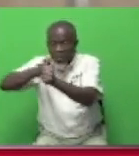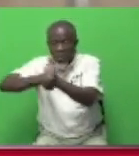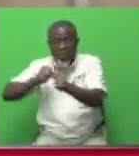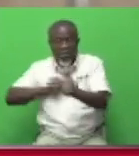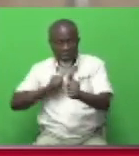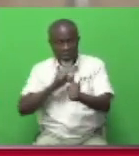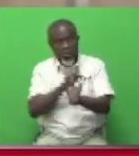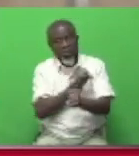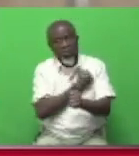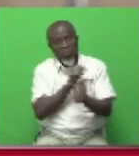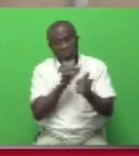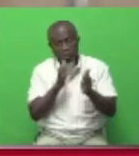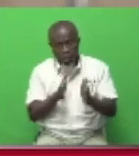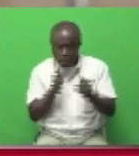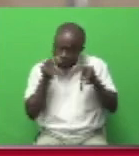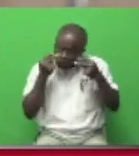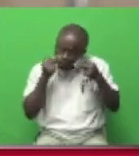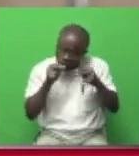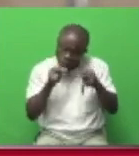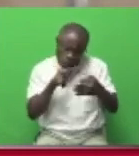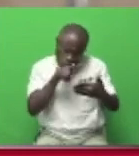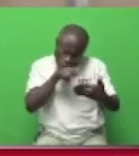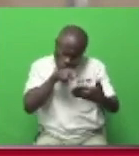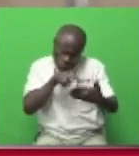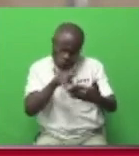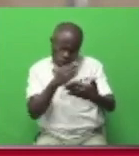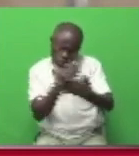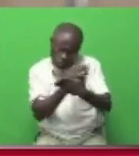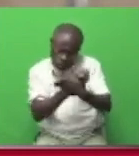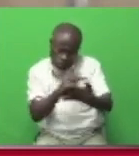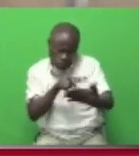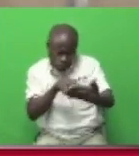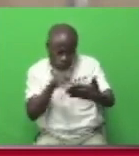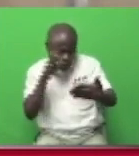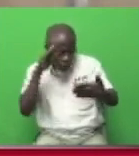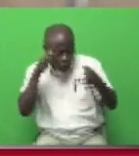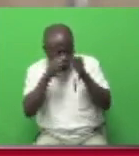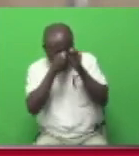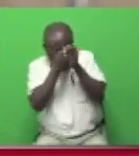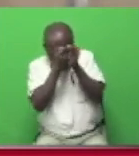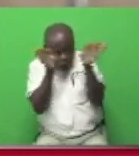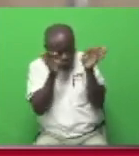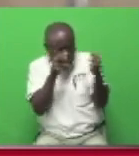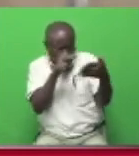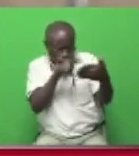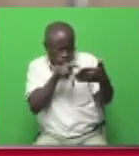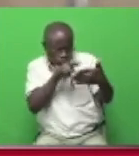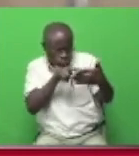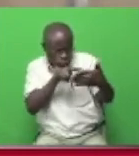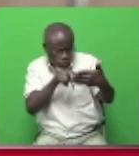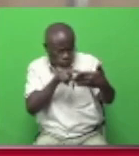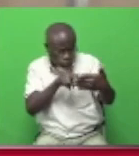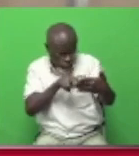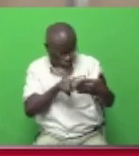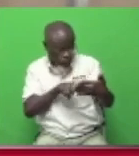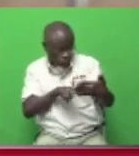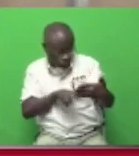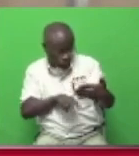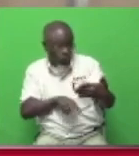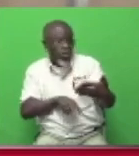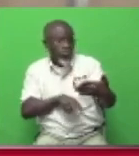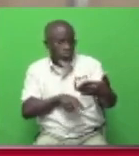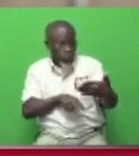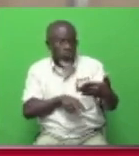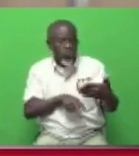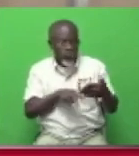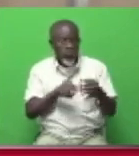this honorable chamber to look at this budget with an open mind. There are several other senators that I had planned to make reference to previous budget